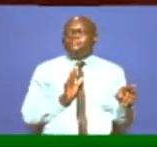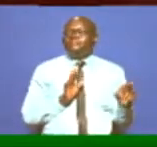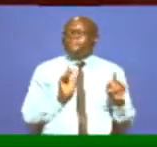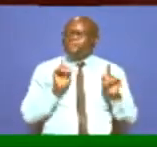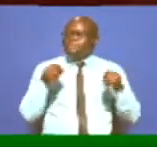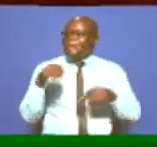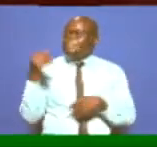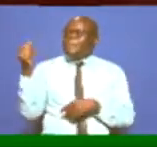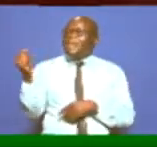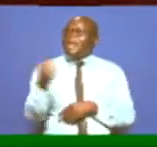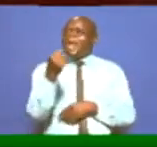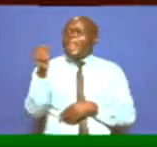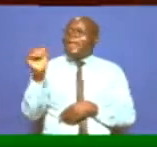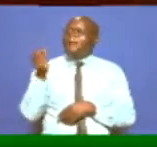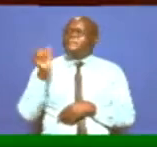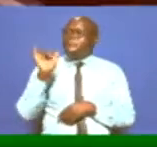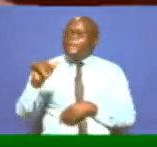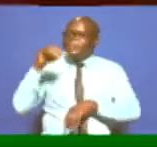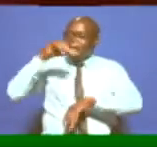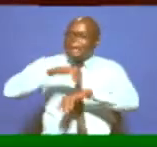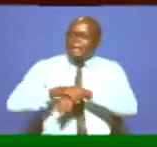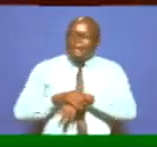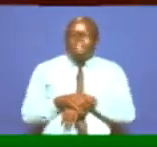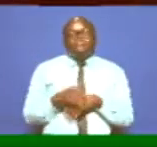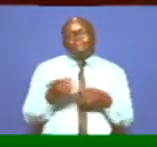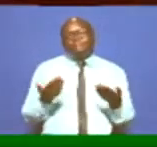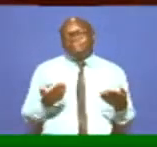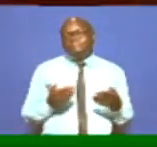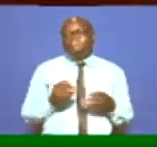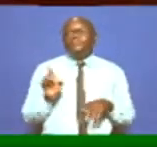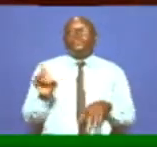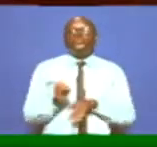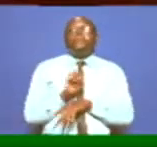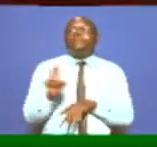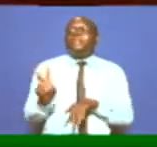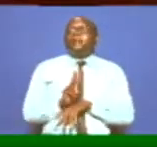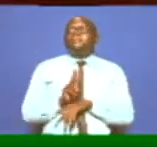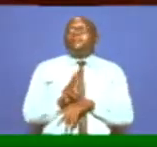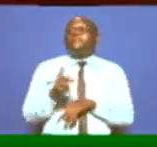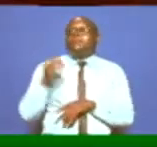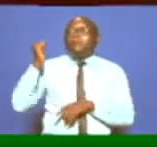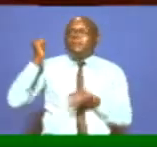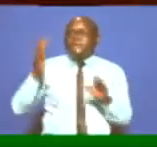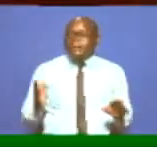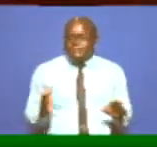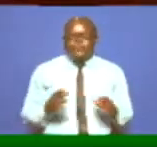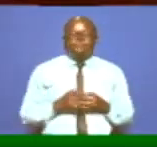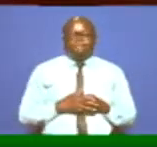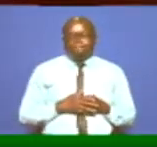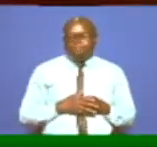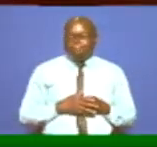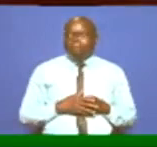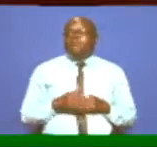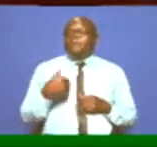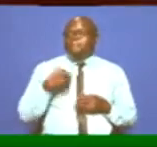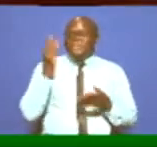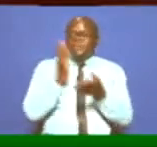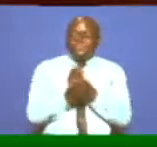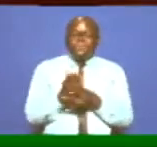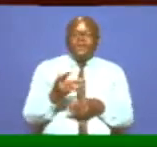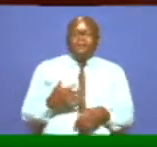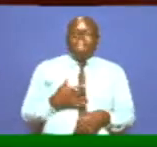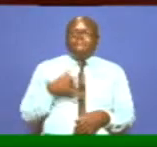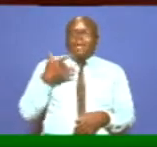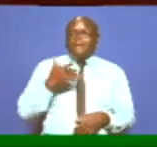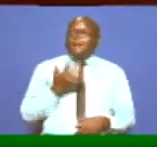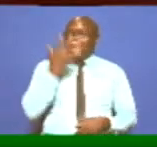so that they can get one or two shillings from politicians. Honorable Speaker, I am embarrassed that I